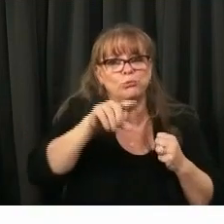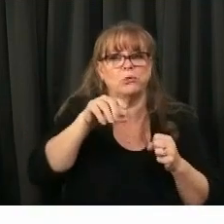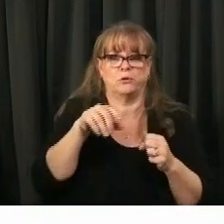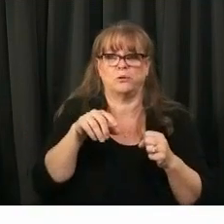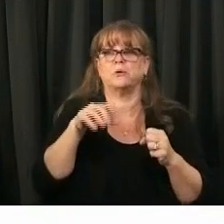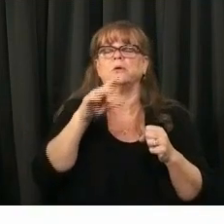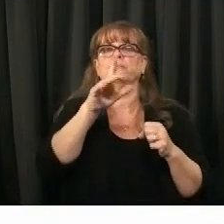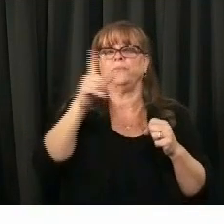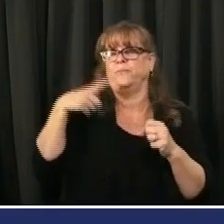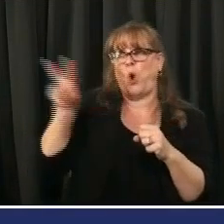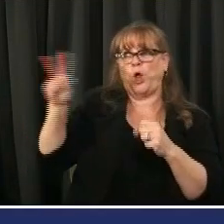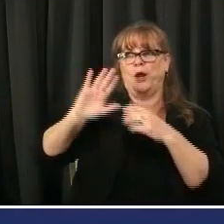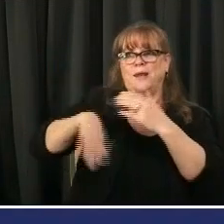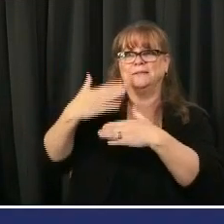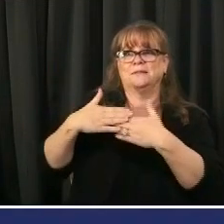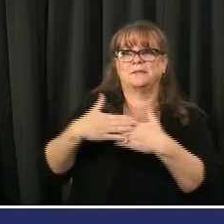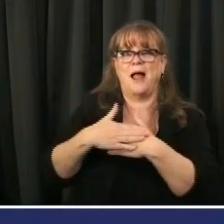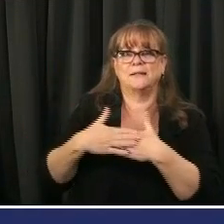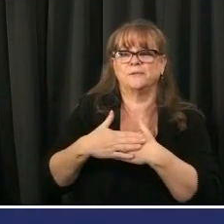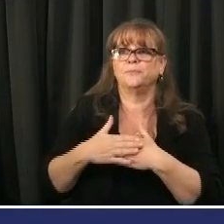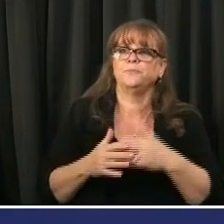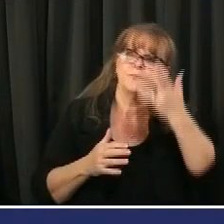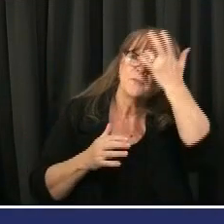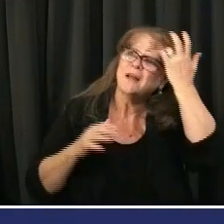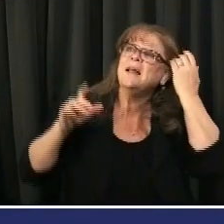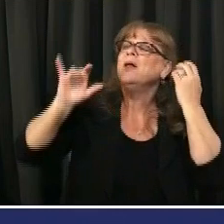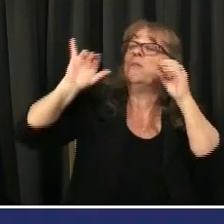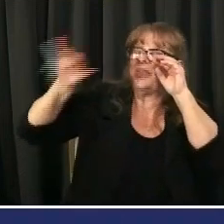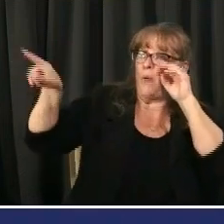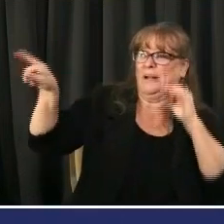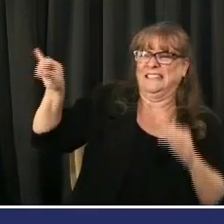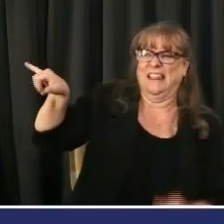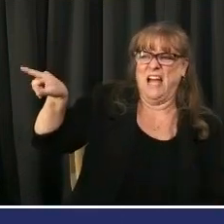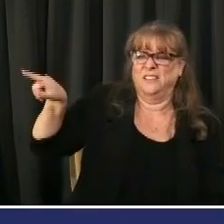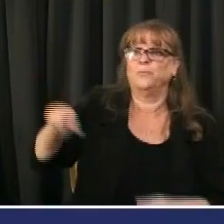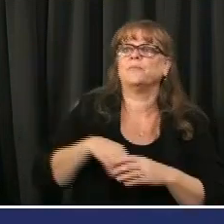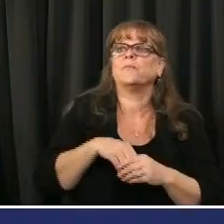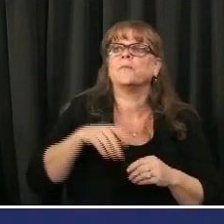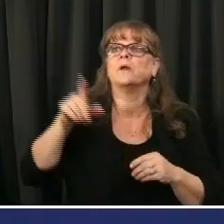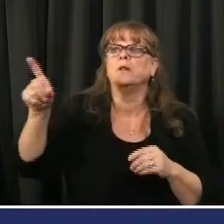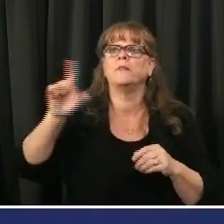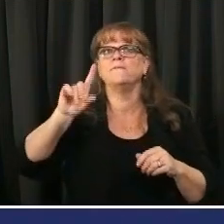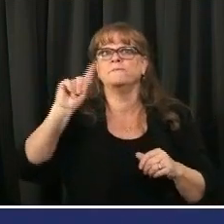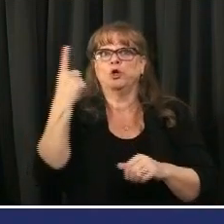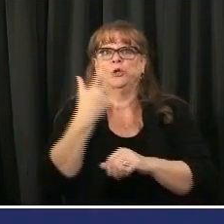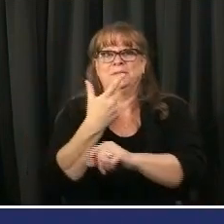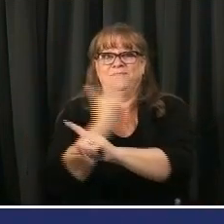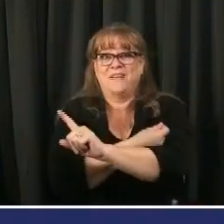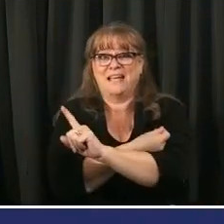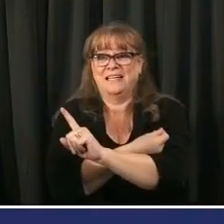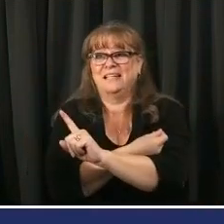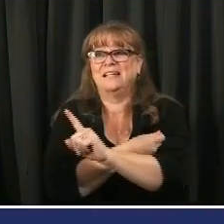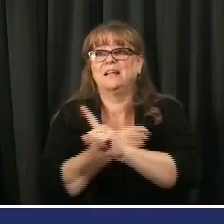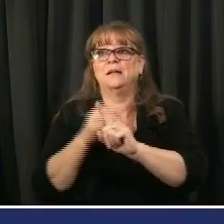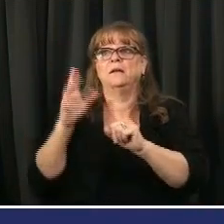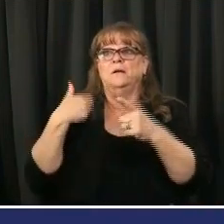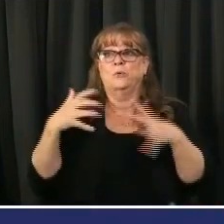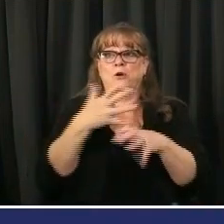Not that one. Two slides back. I think it was the one that showed. There we go. This is where we are with the first doses in Colorado. So we've received